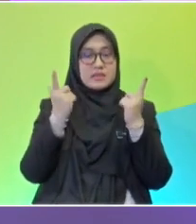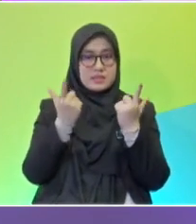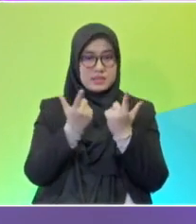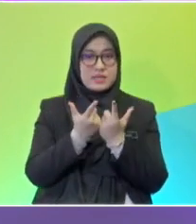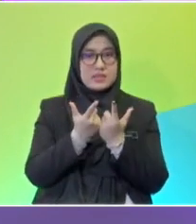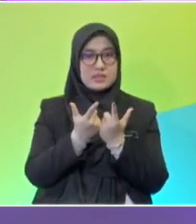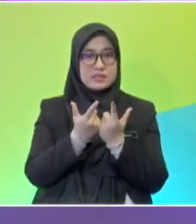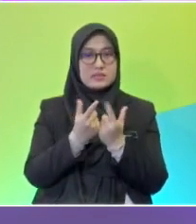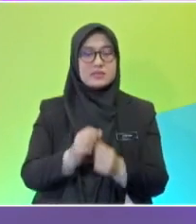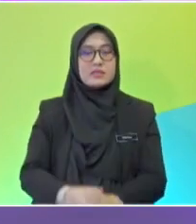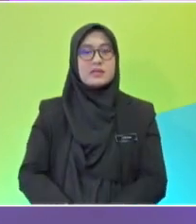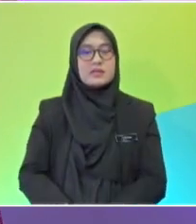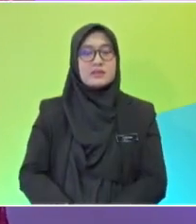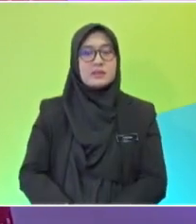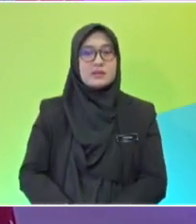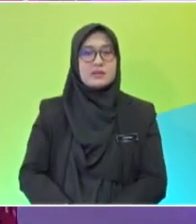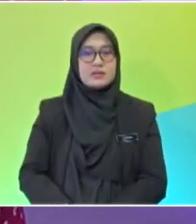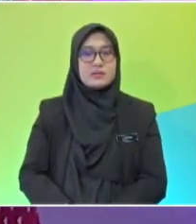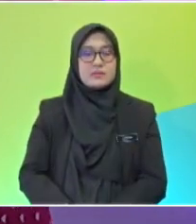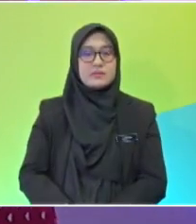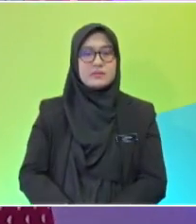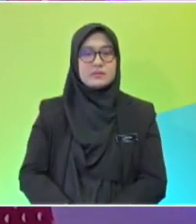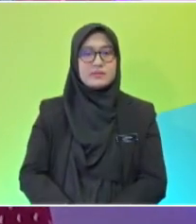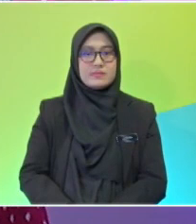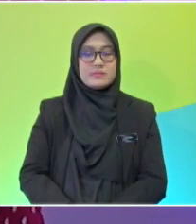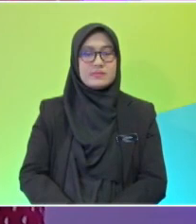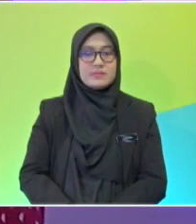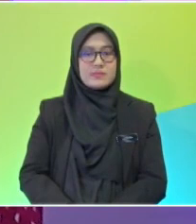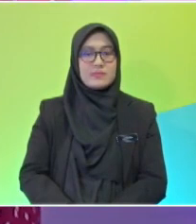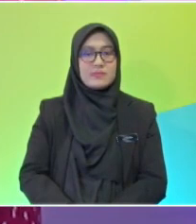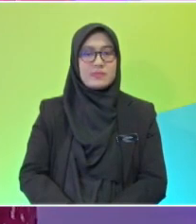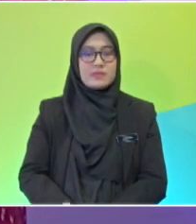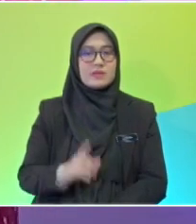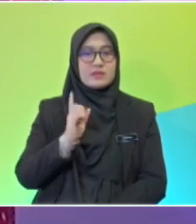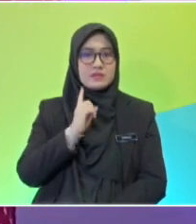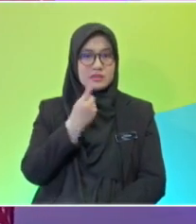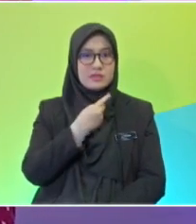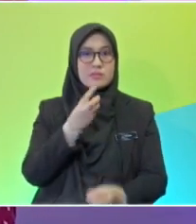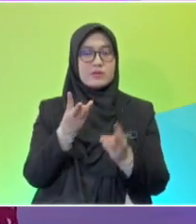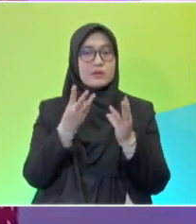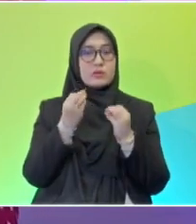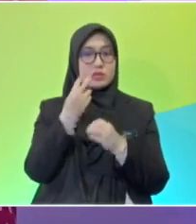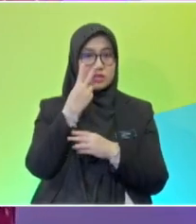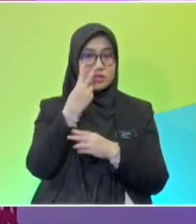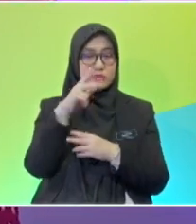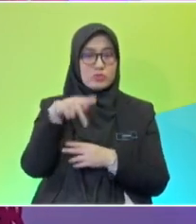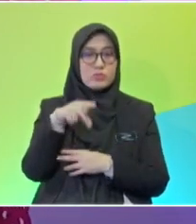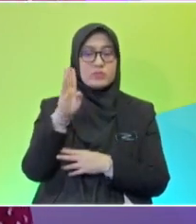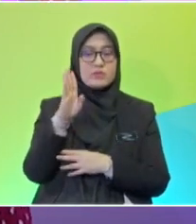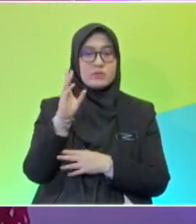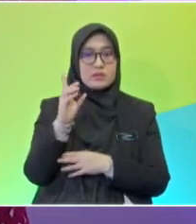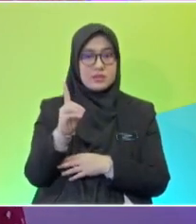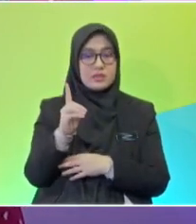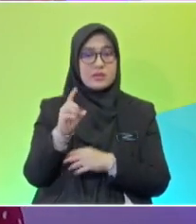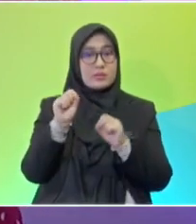dalam bilik darjah. All right, teachers? Because we want to see if this PBD is able to help us